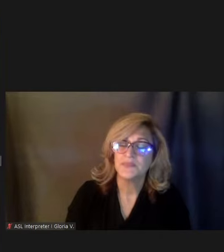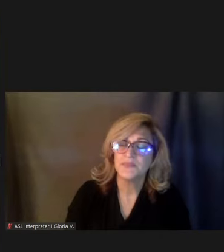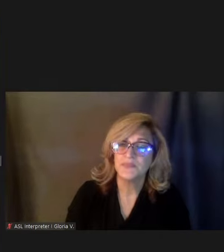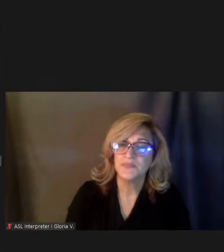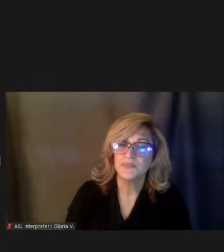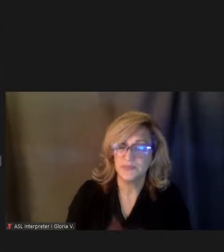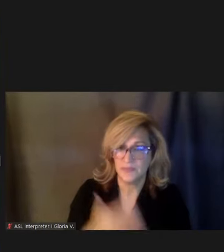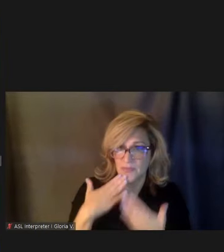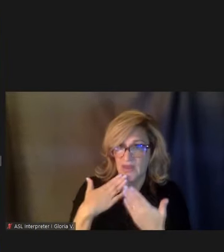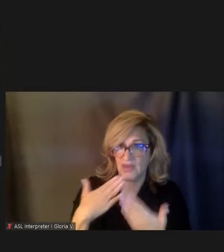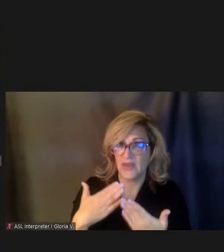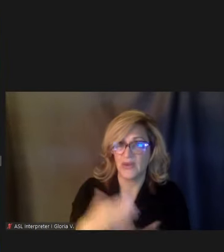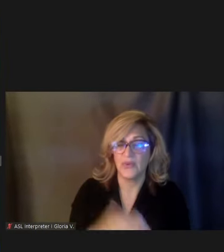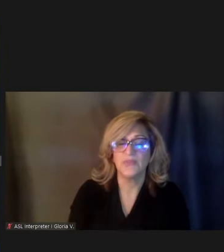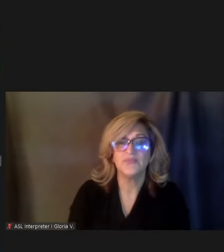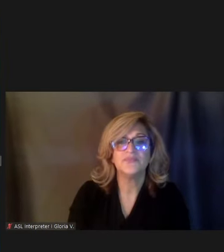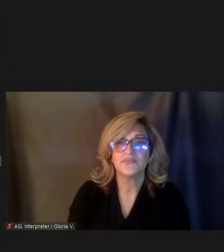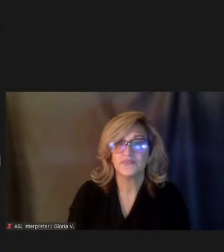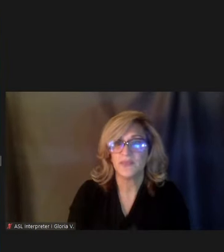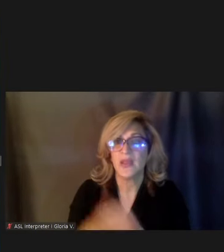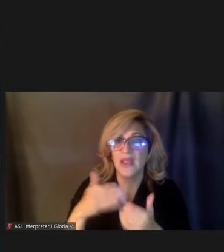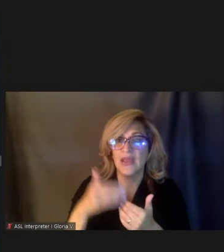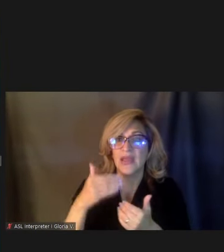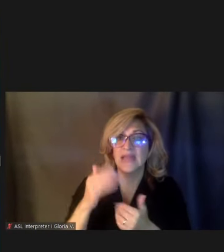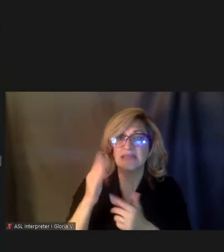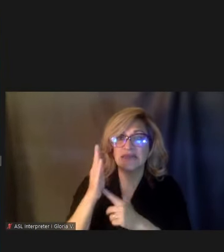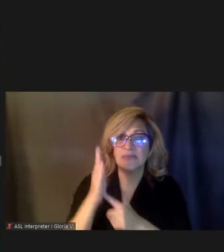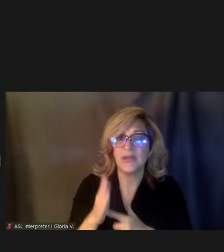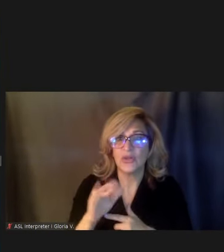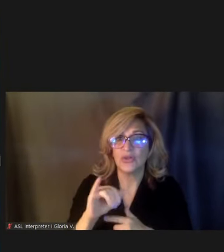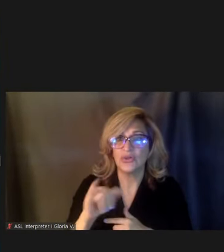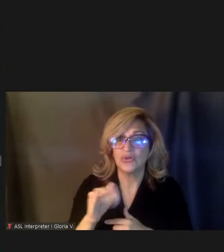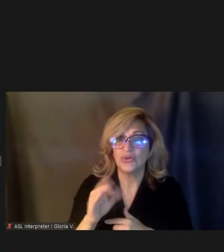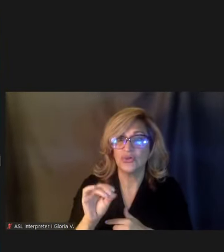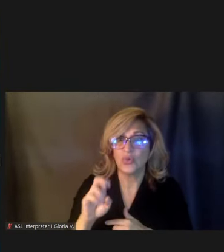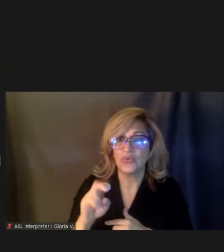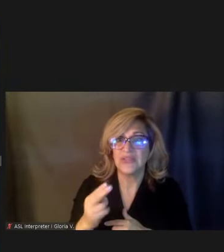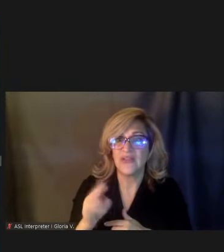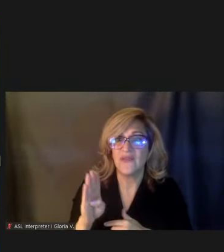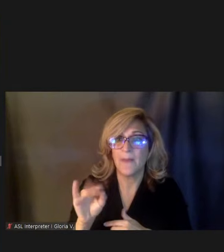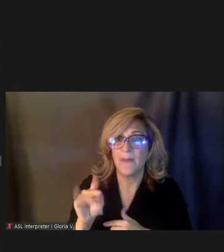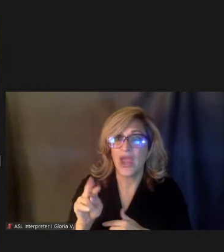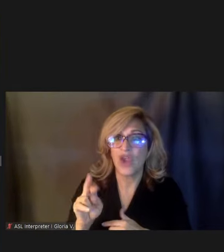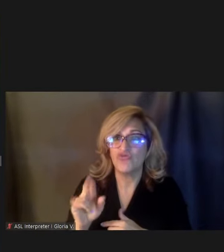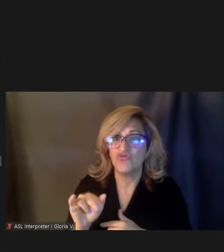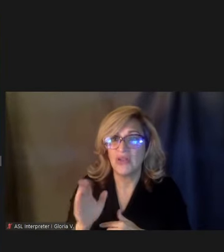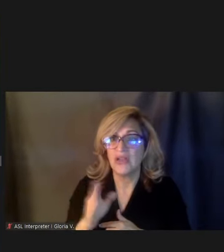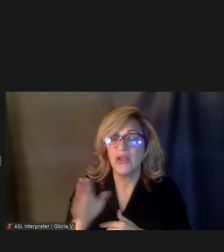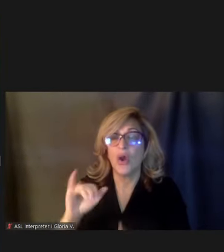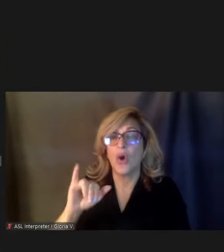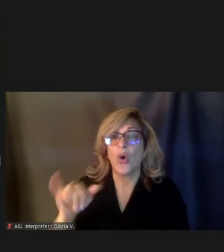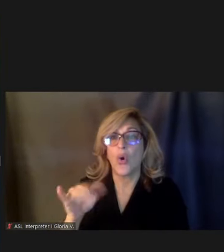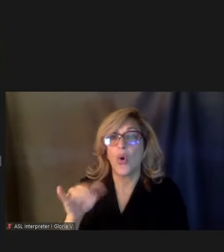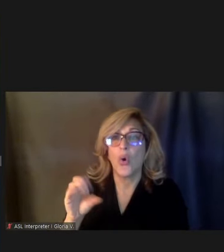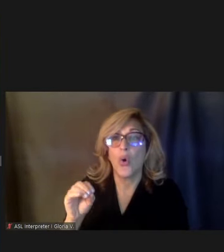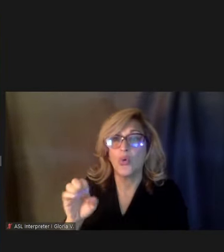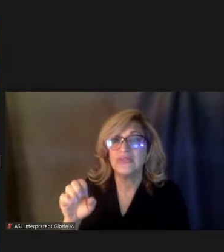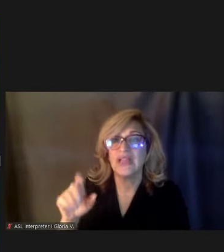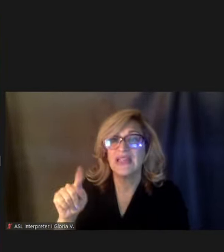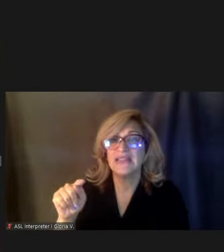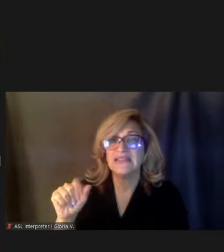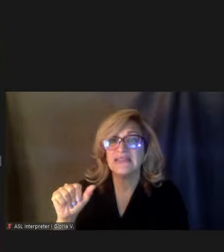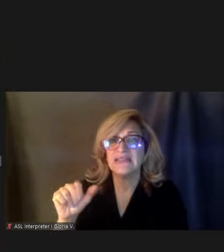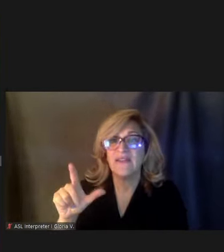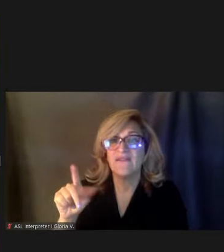Thank you. The next speaker is Joseph Berry, followed by Jose Taveras. If